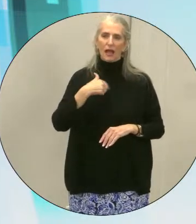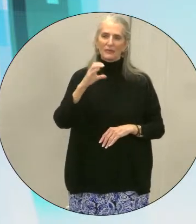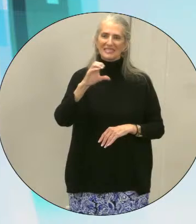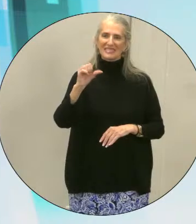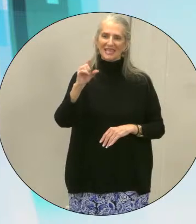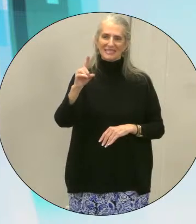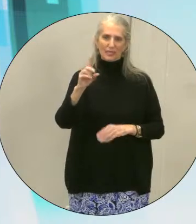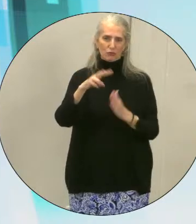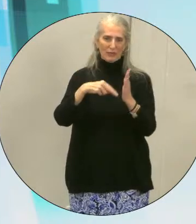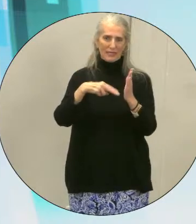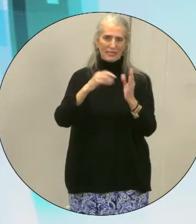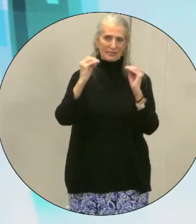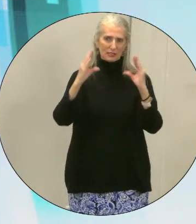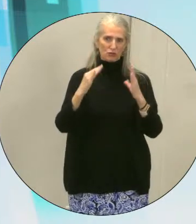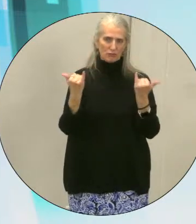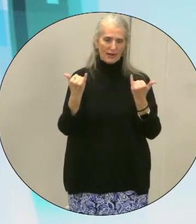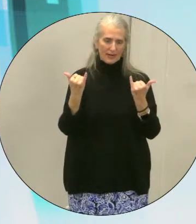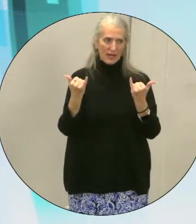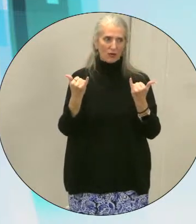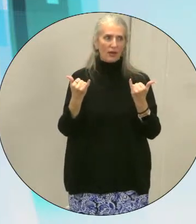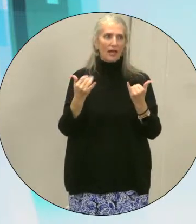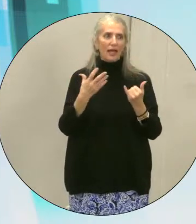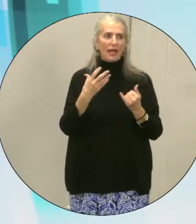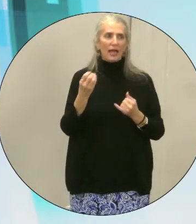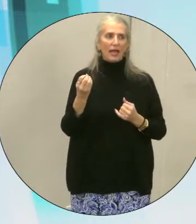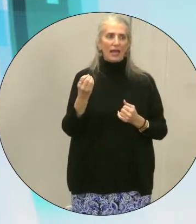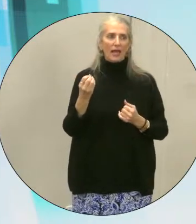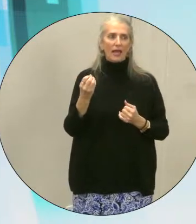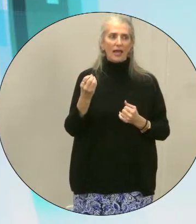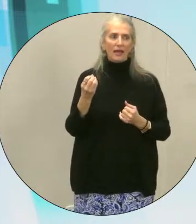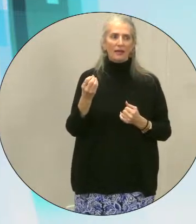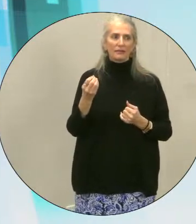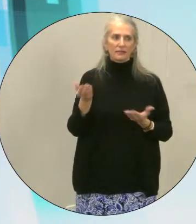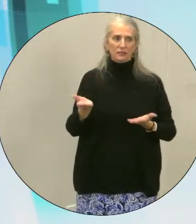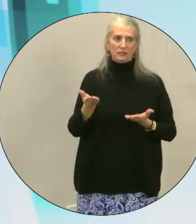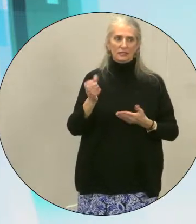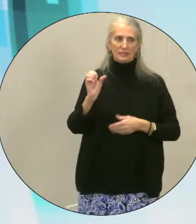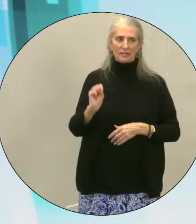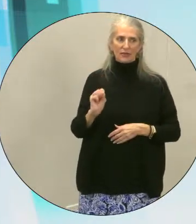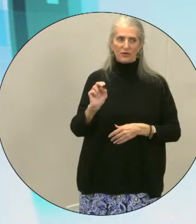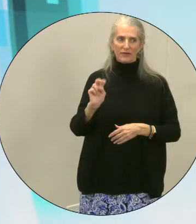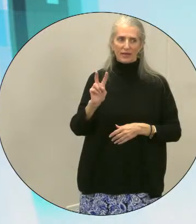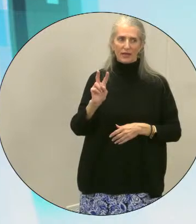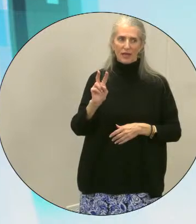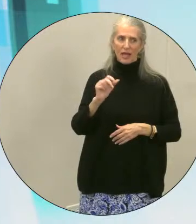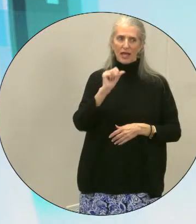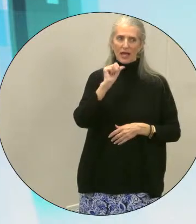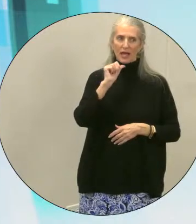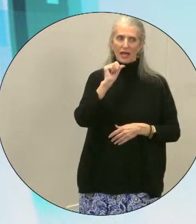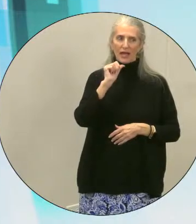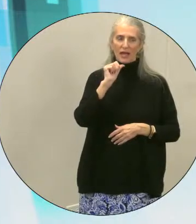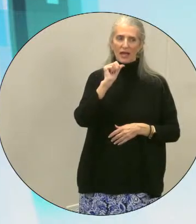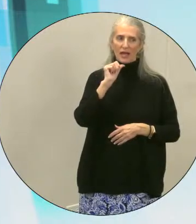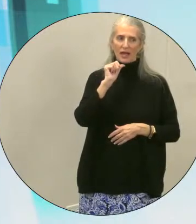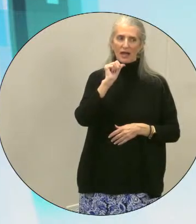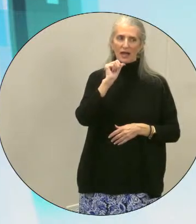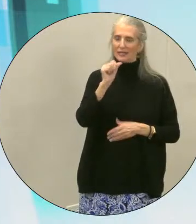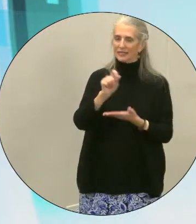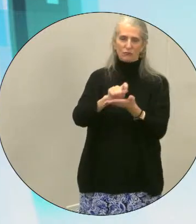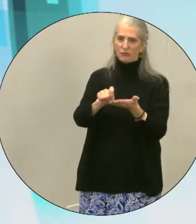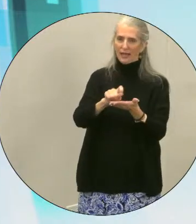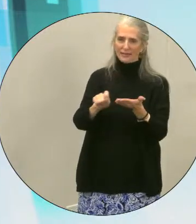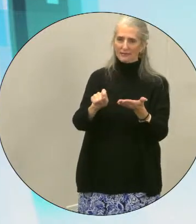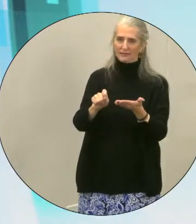teacher right now and the president of of Southern Nevada. I didn't write any prepared remarks